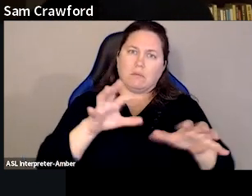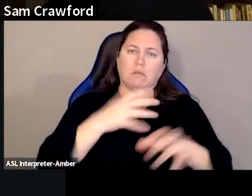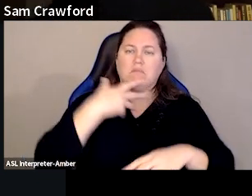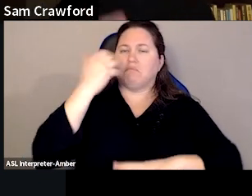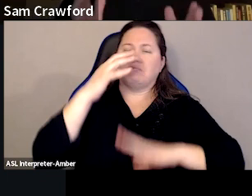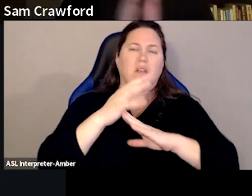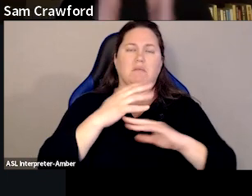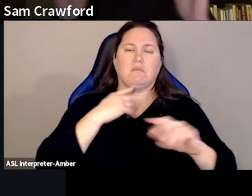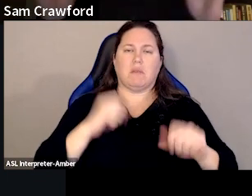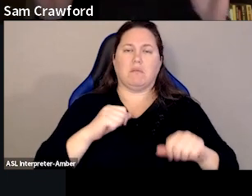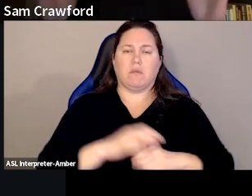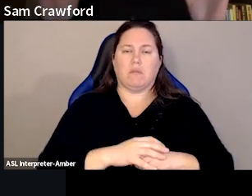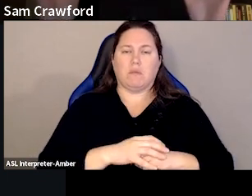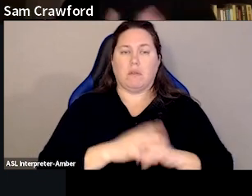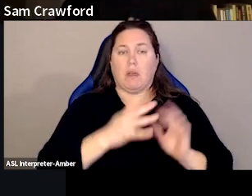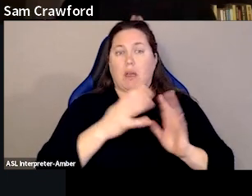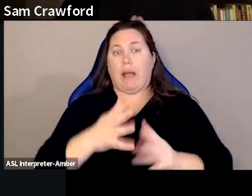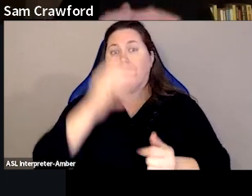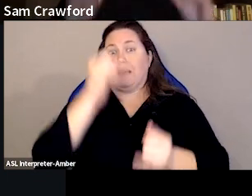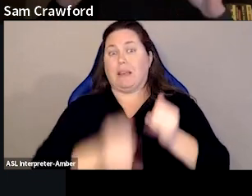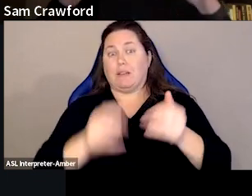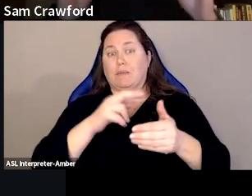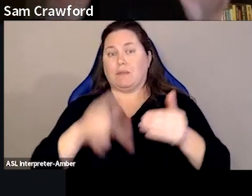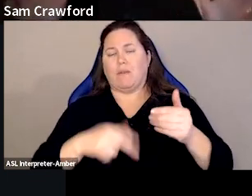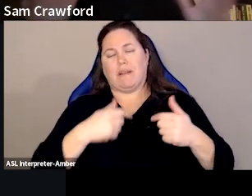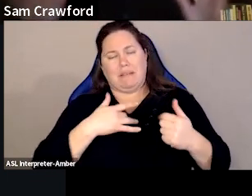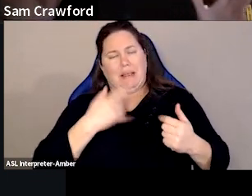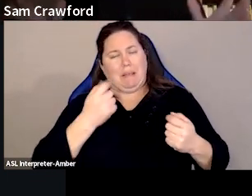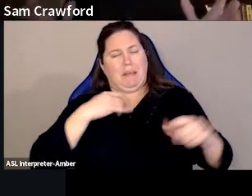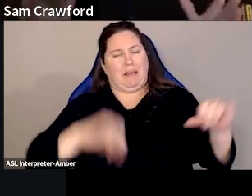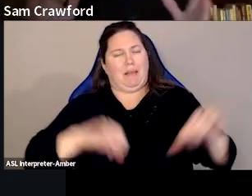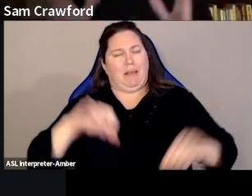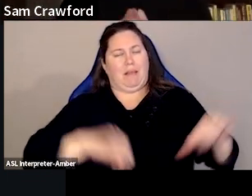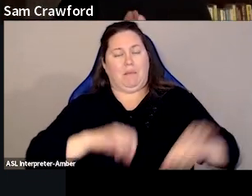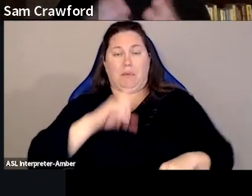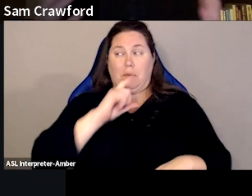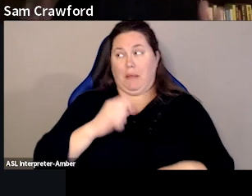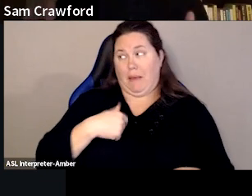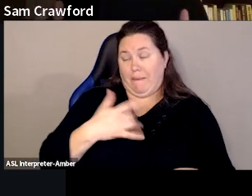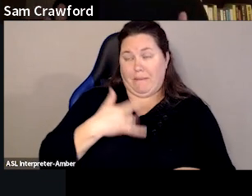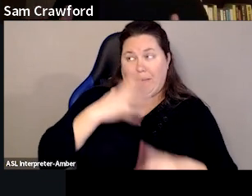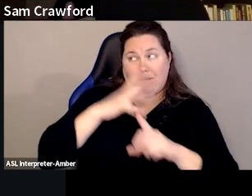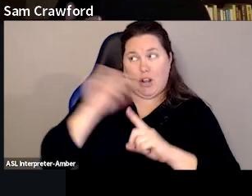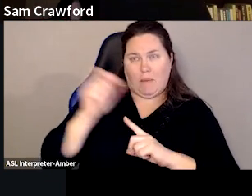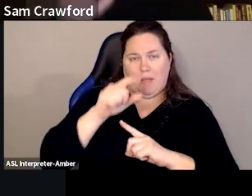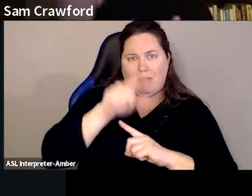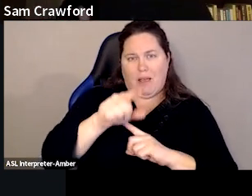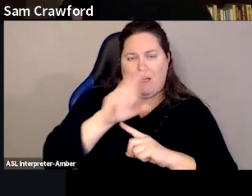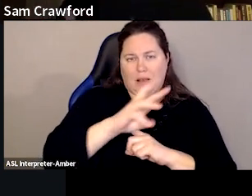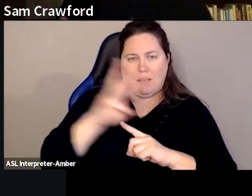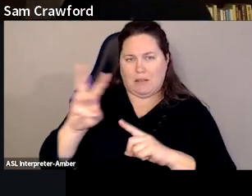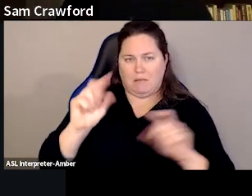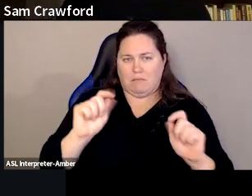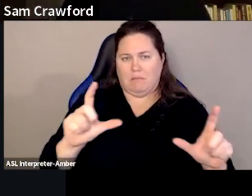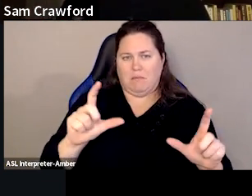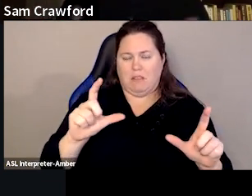result, I don't want to toot my own horn too much, but I think it was phenomenal. The site is comfortably now dealing with large